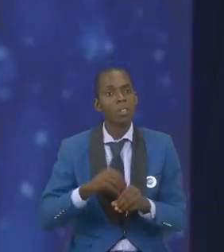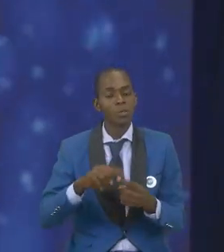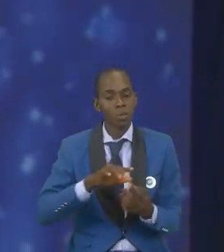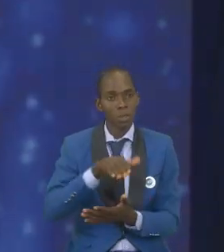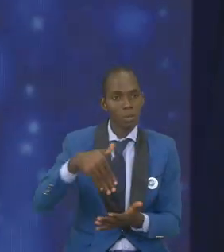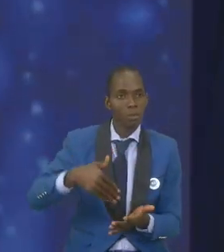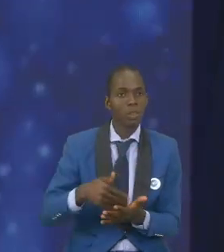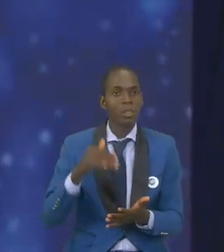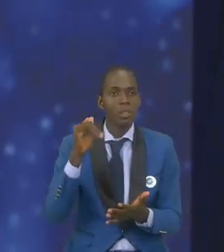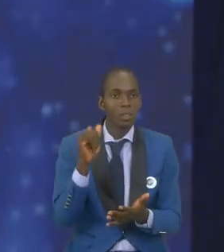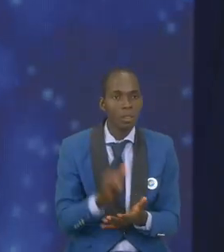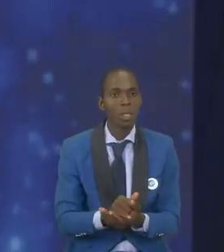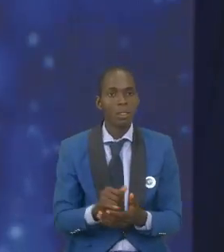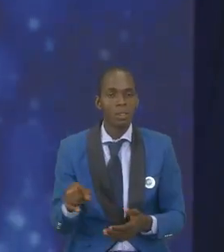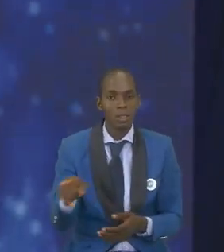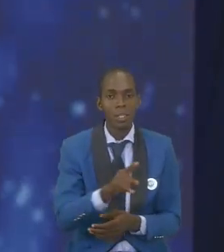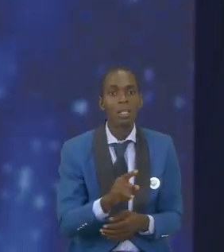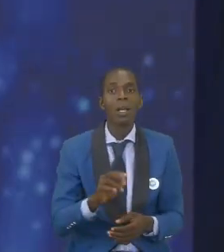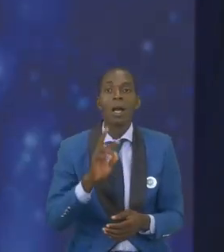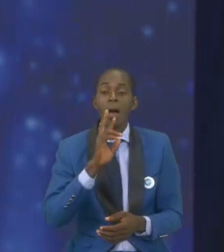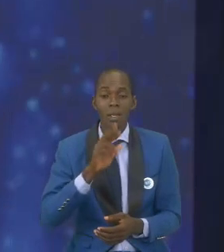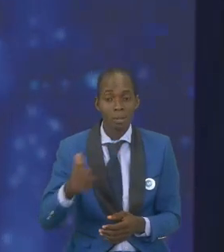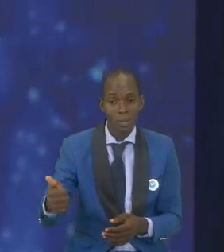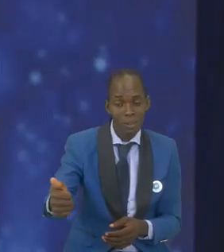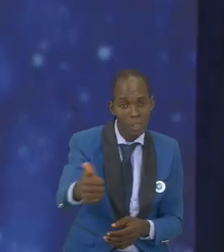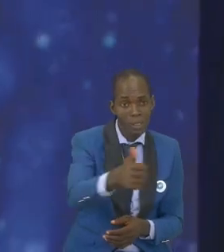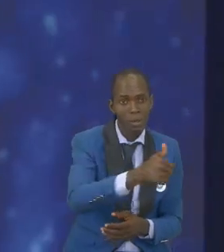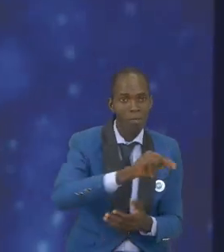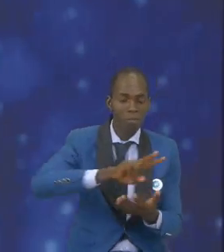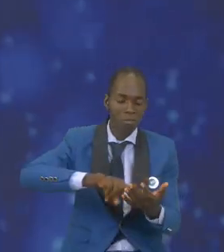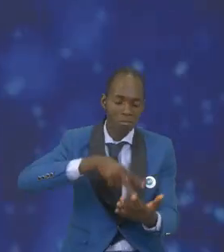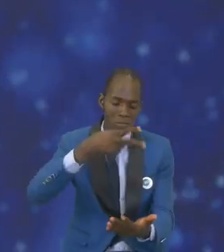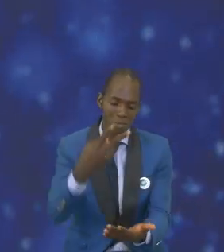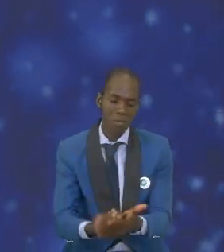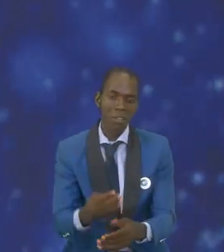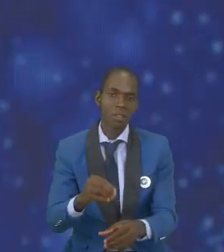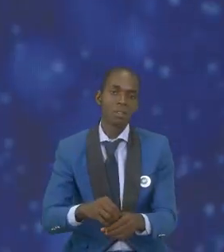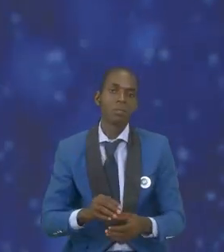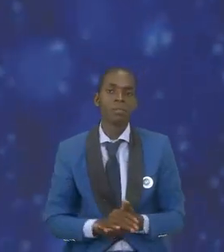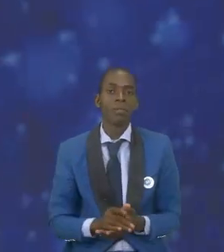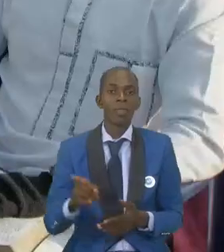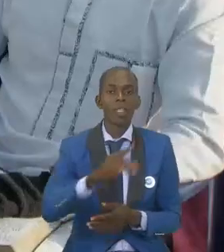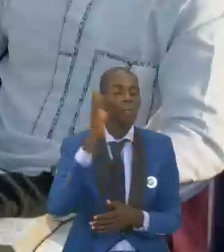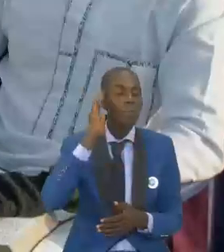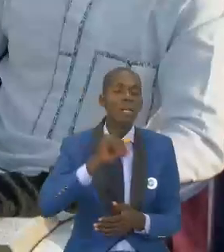they dig for me, whereof they themselves are falling. You will not